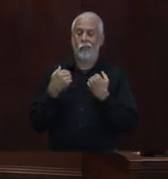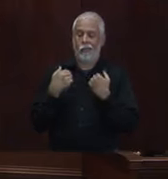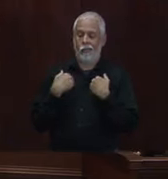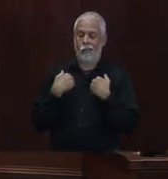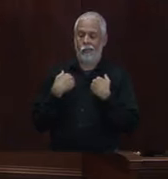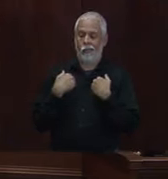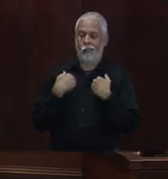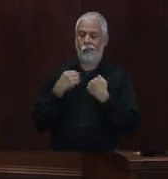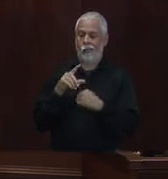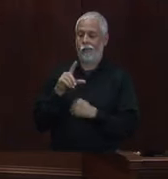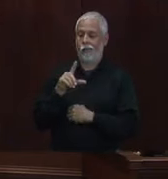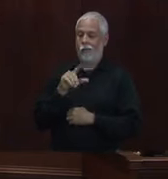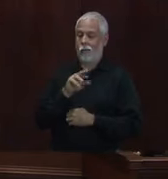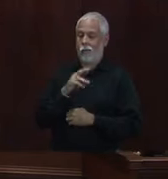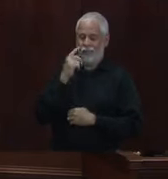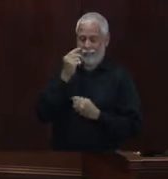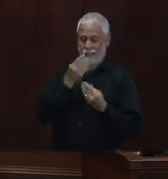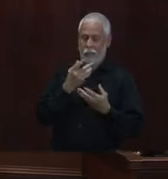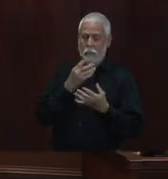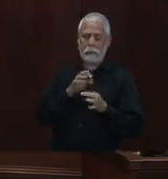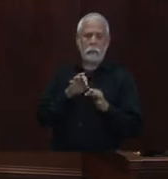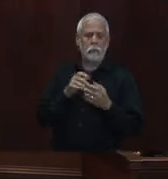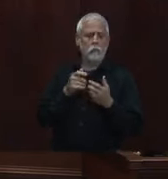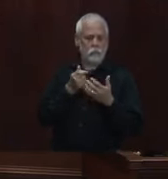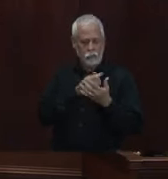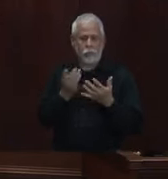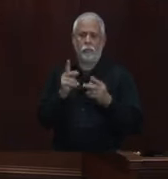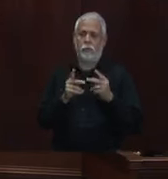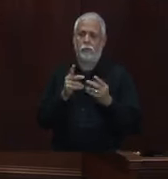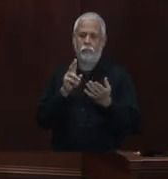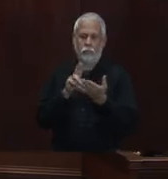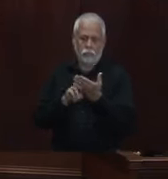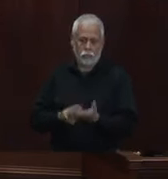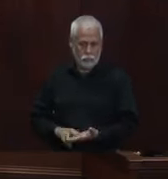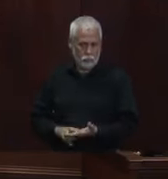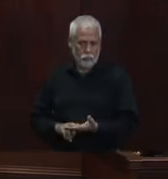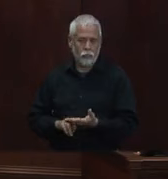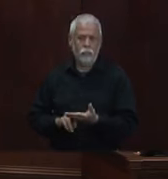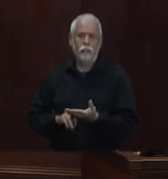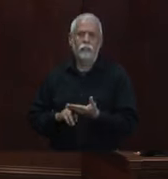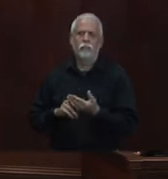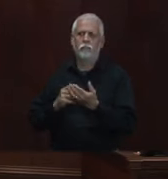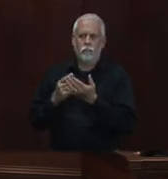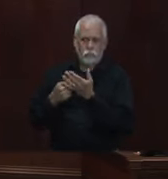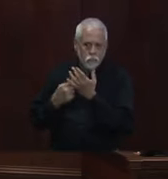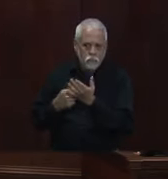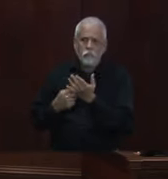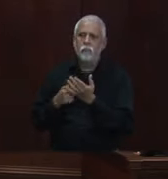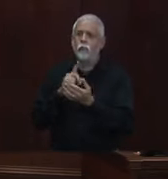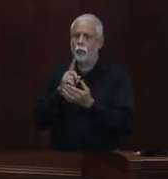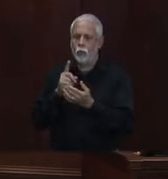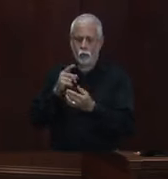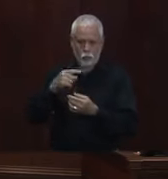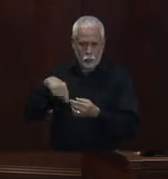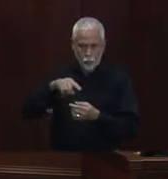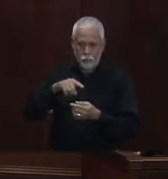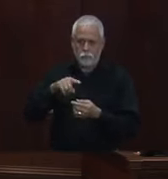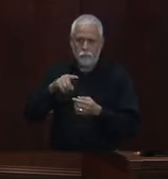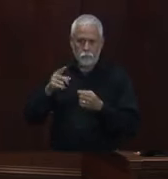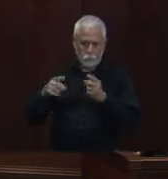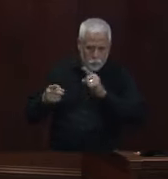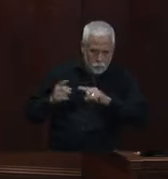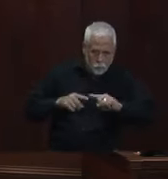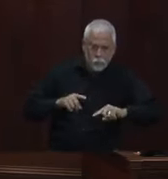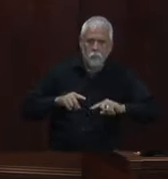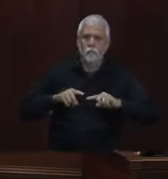just shared that we have a pretty significant number of people who have signed up. So I just would like to talk about it and make sure we're all on the same